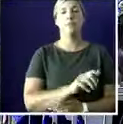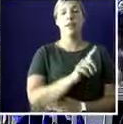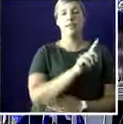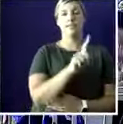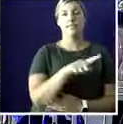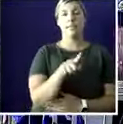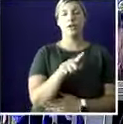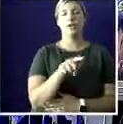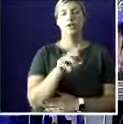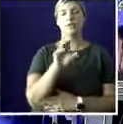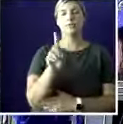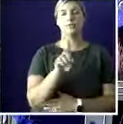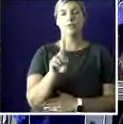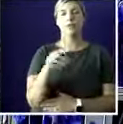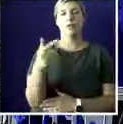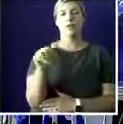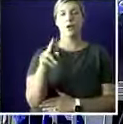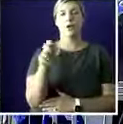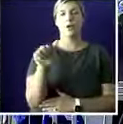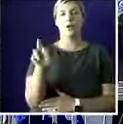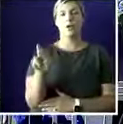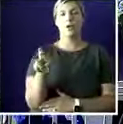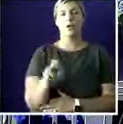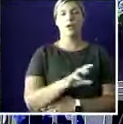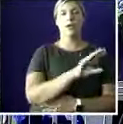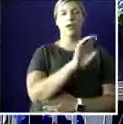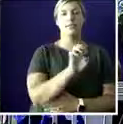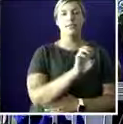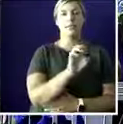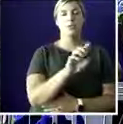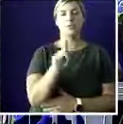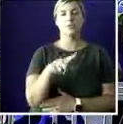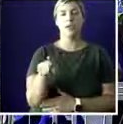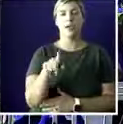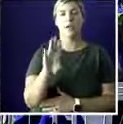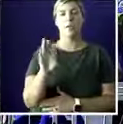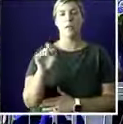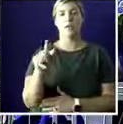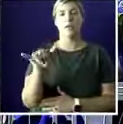Zachary Dean Gardner. Ezekiel Zion Butler.